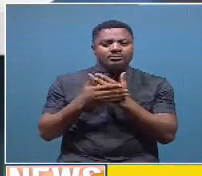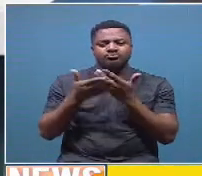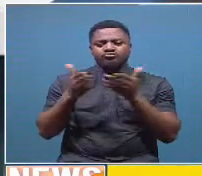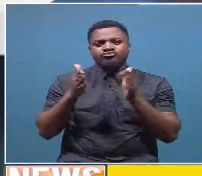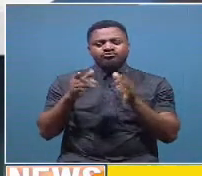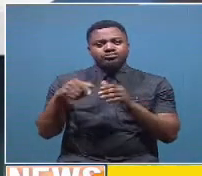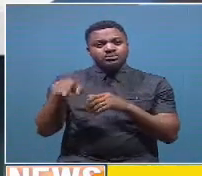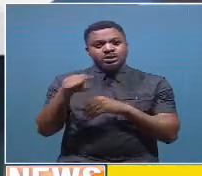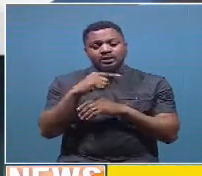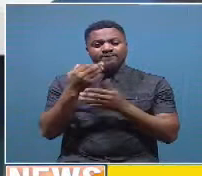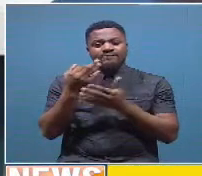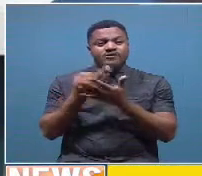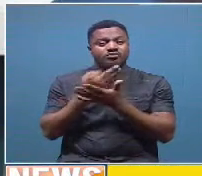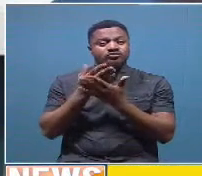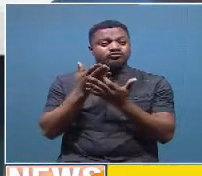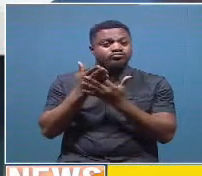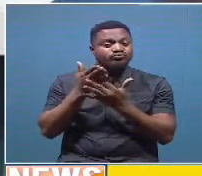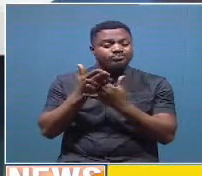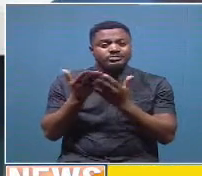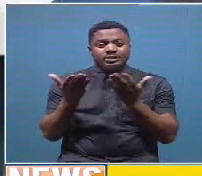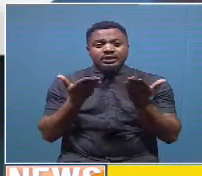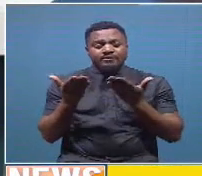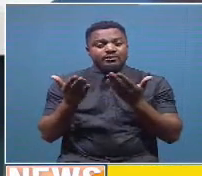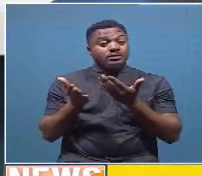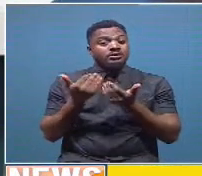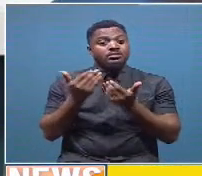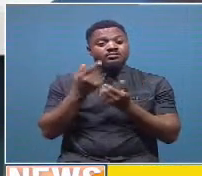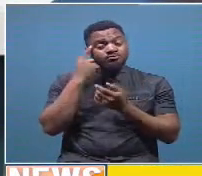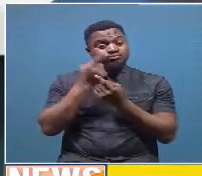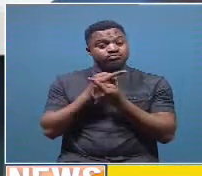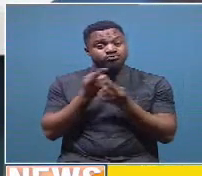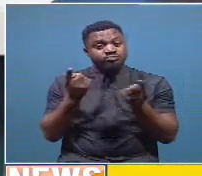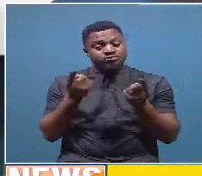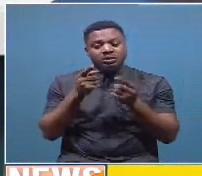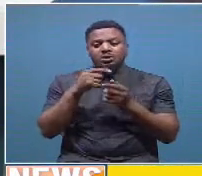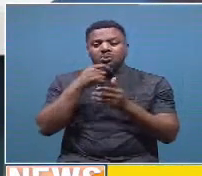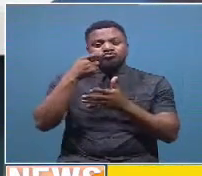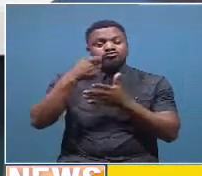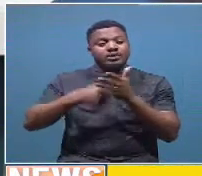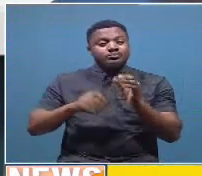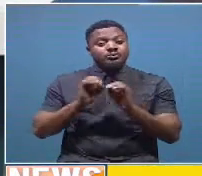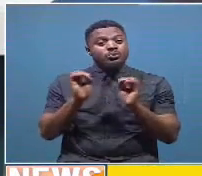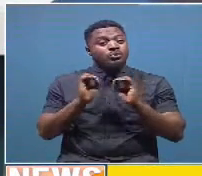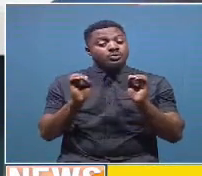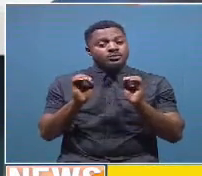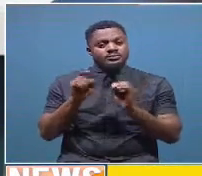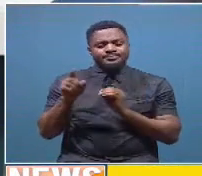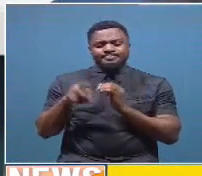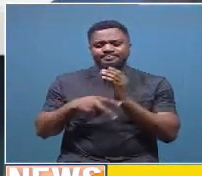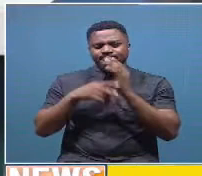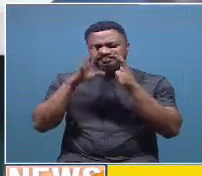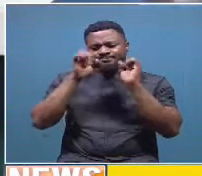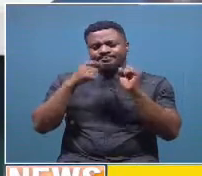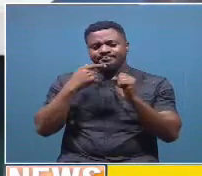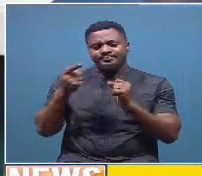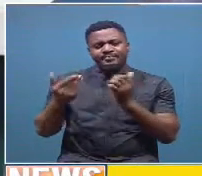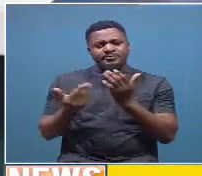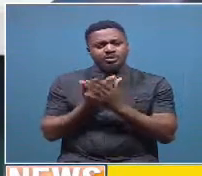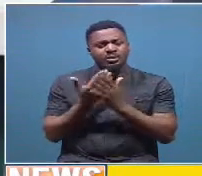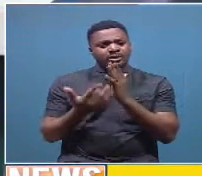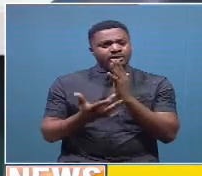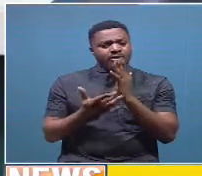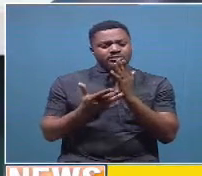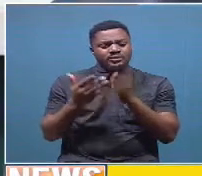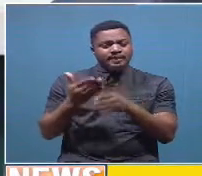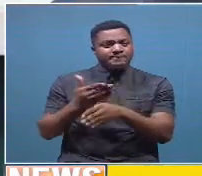more access to financial services with ease and at no cost. Dr. Bawumia said with such services, digitization